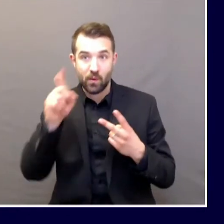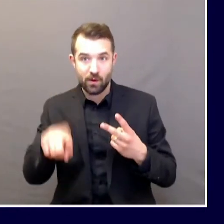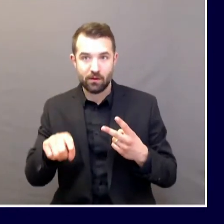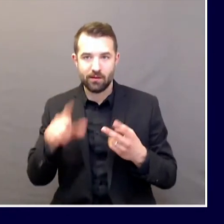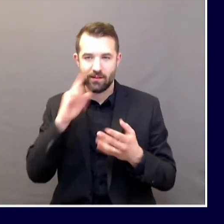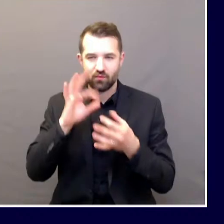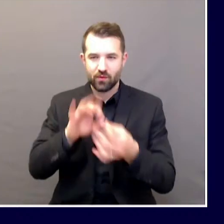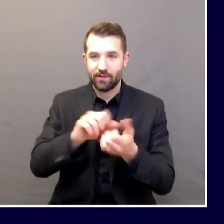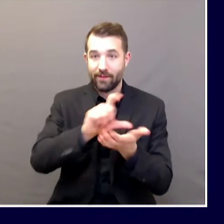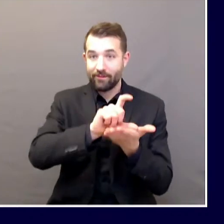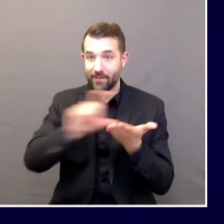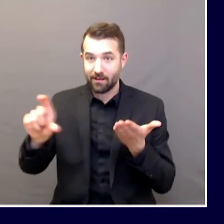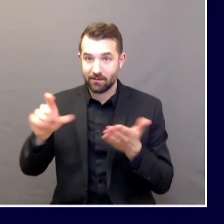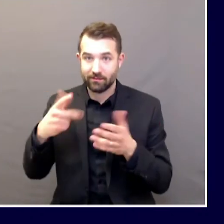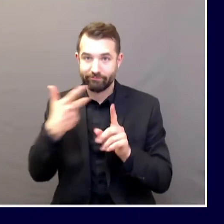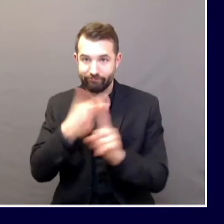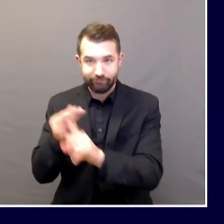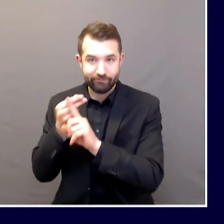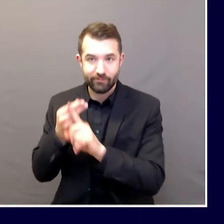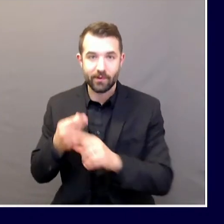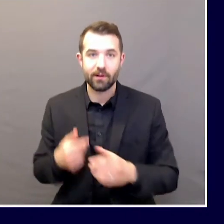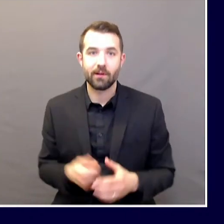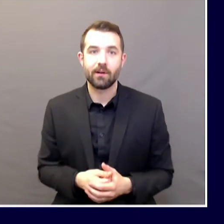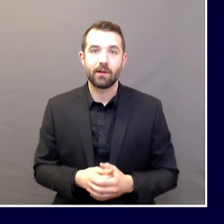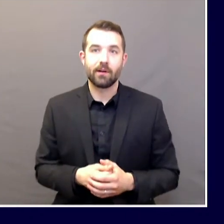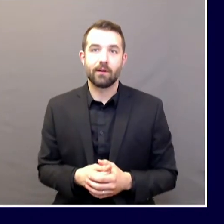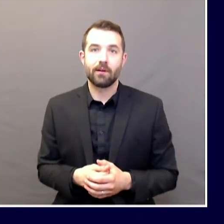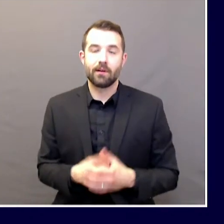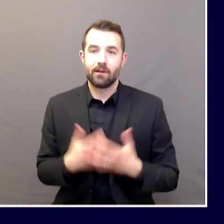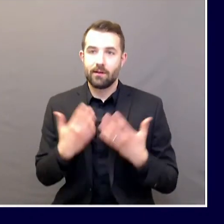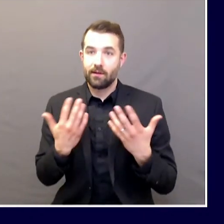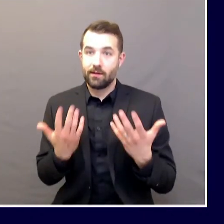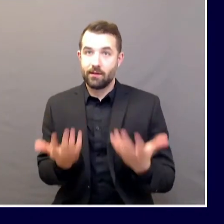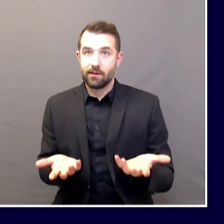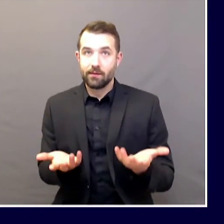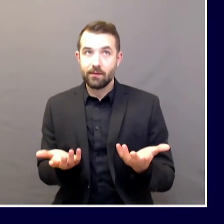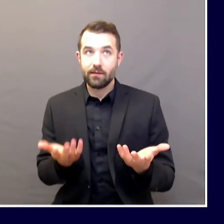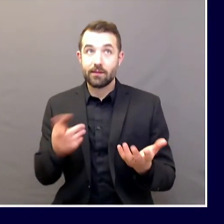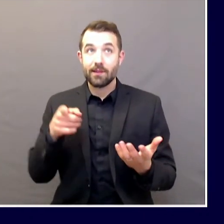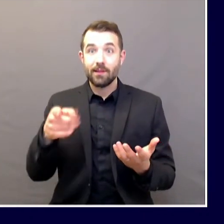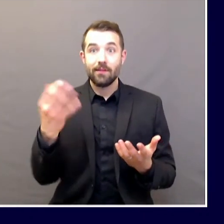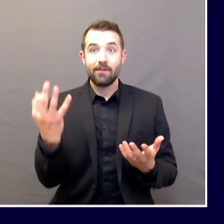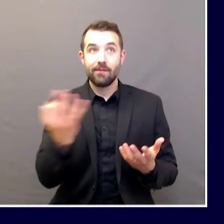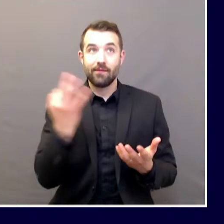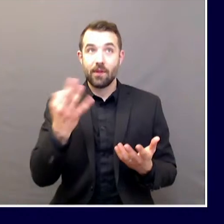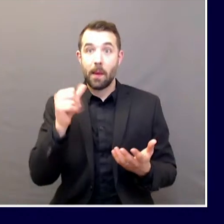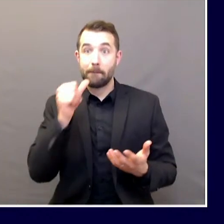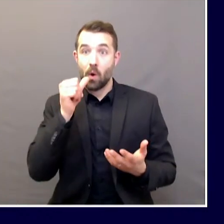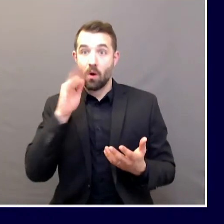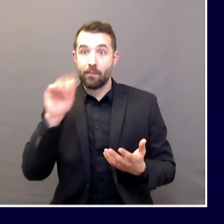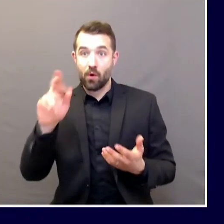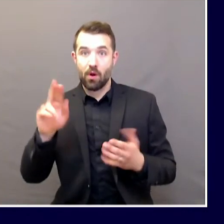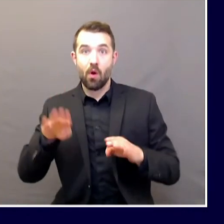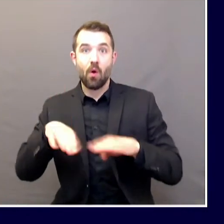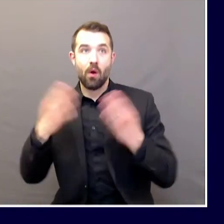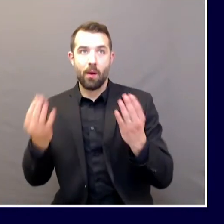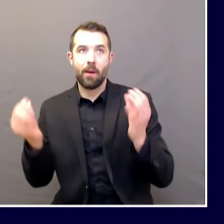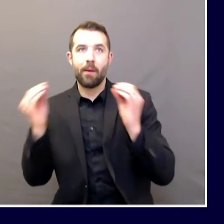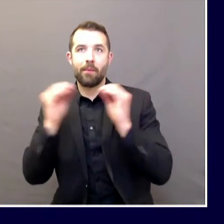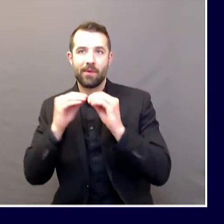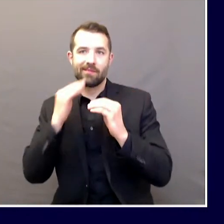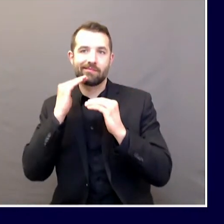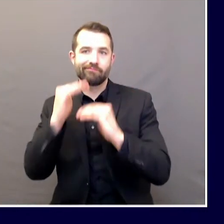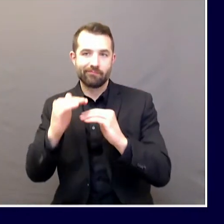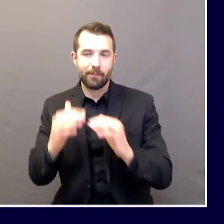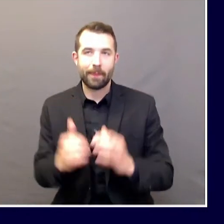on Friday. Is that, maybe almost encouraging people, but are people letting their guard down and traveling to different states like New Hampshire? Are